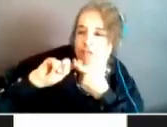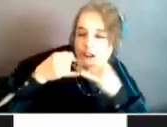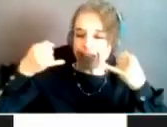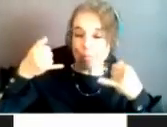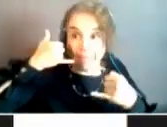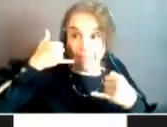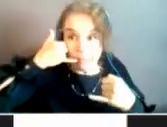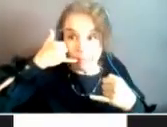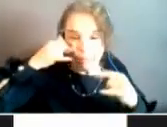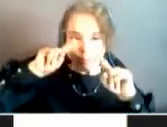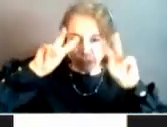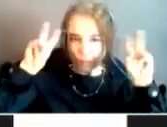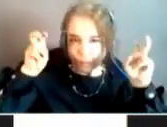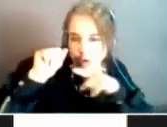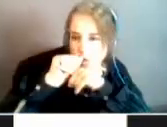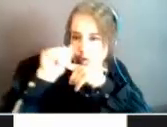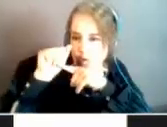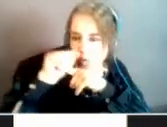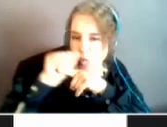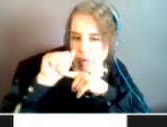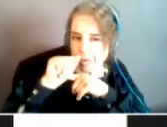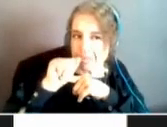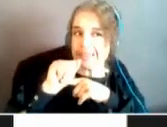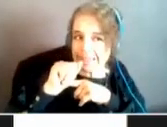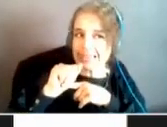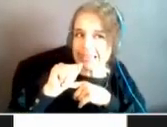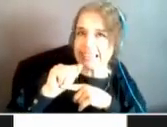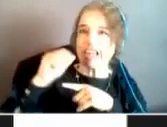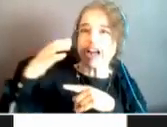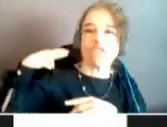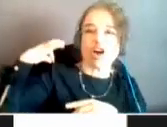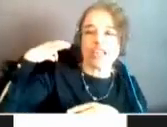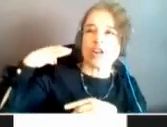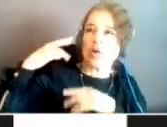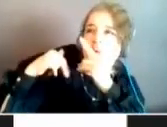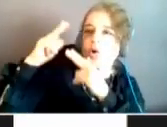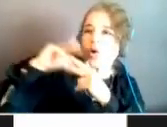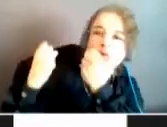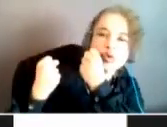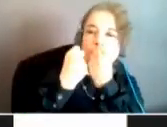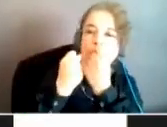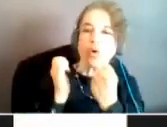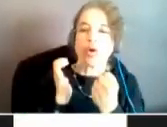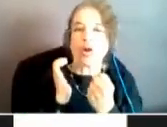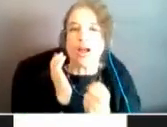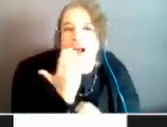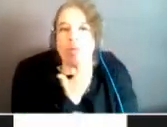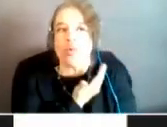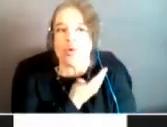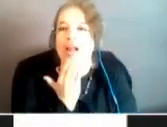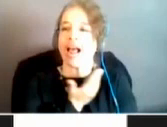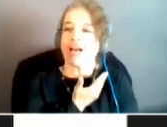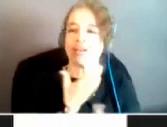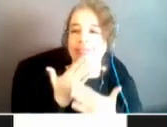have trained grief facilitator volunteers who support our